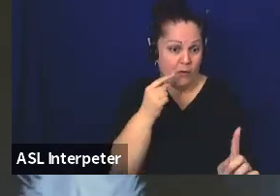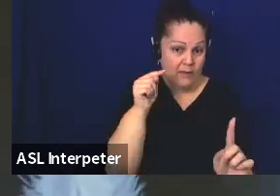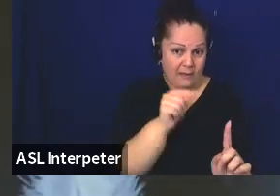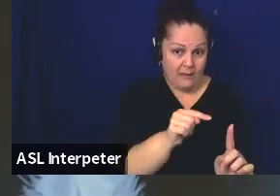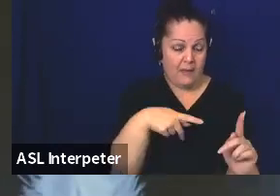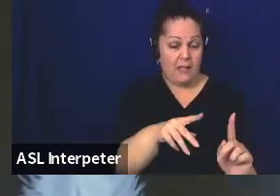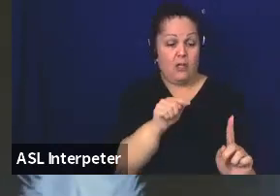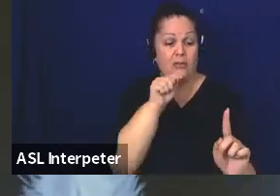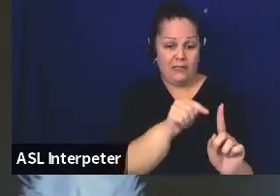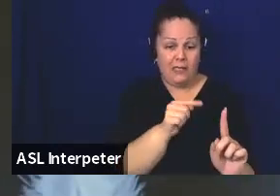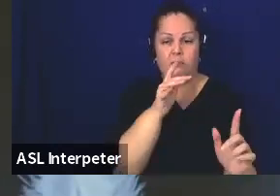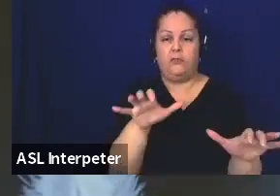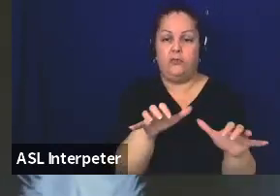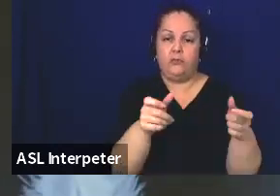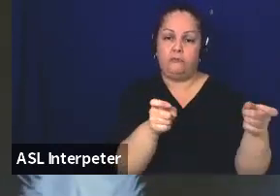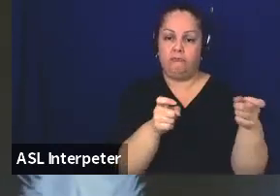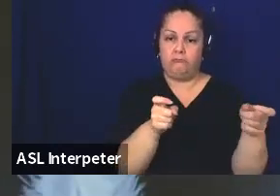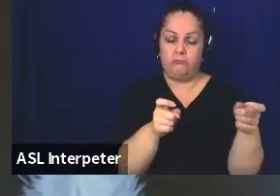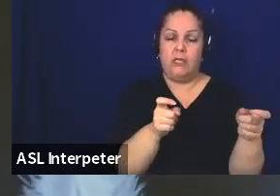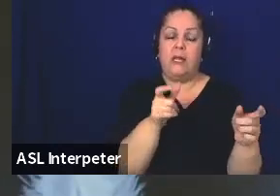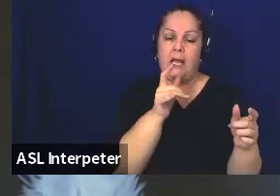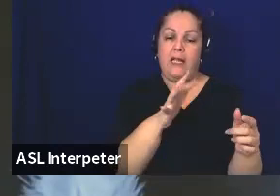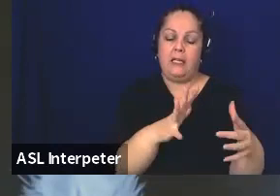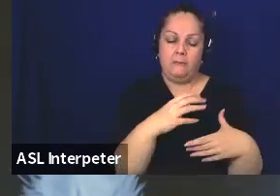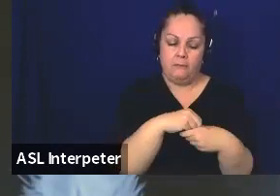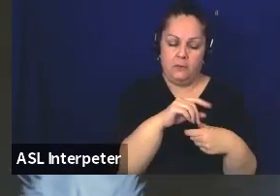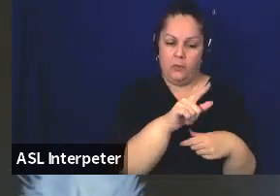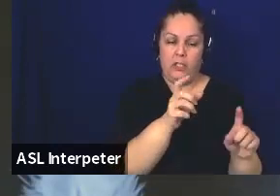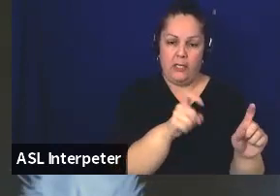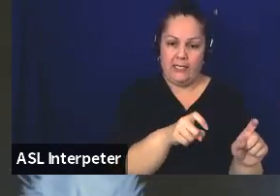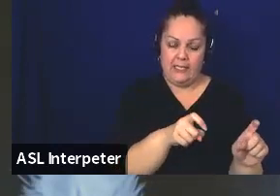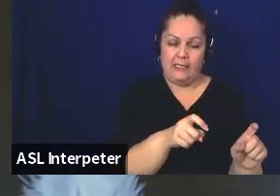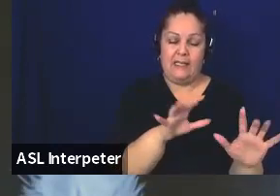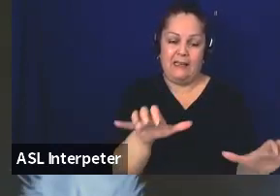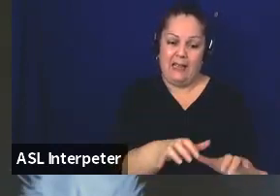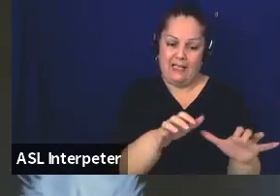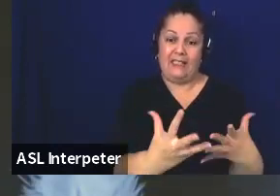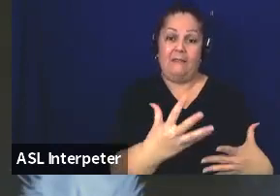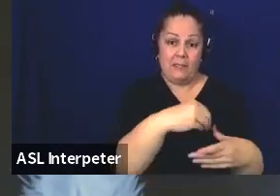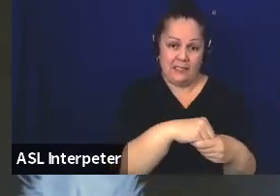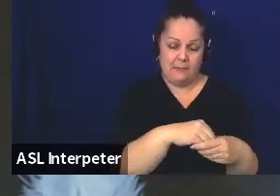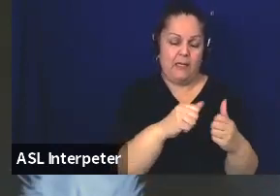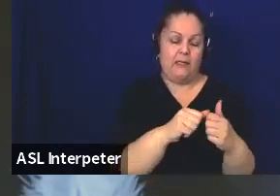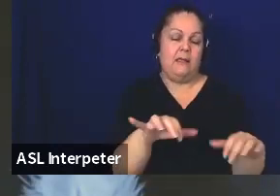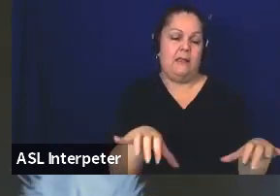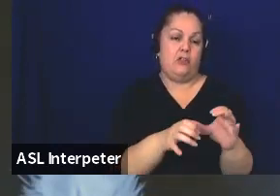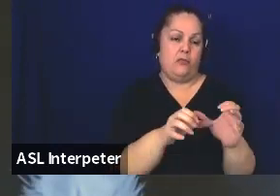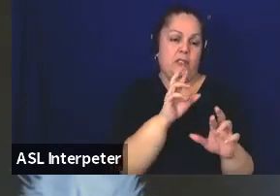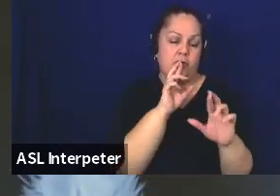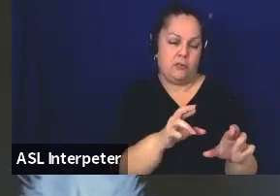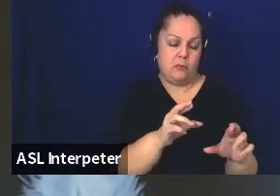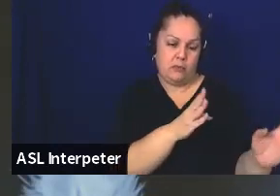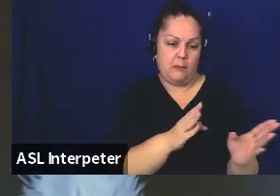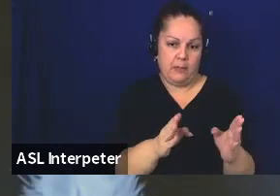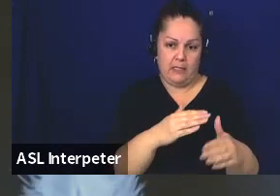allows them to exercise some control and get in touch with their own needs and actively participate in the crisis response planning